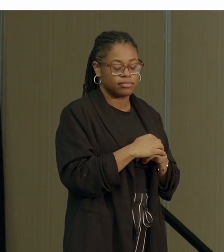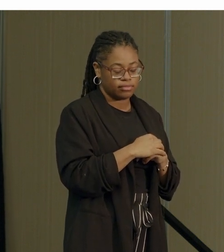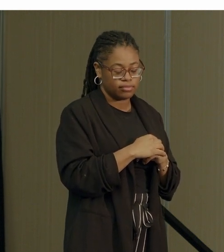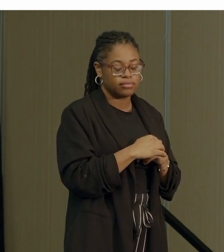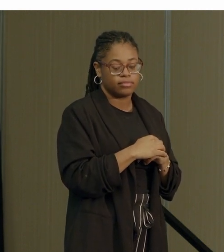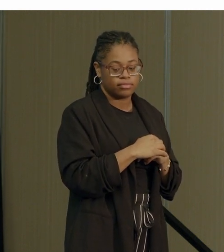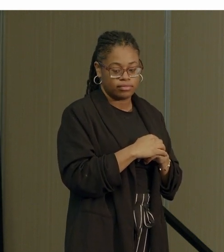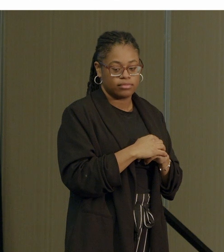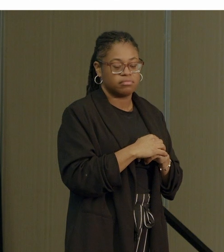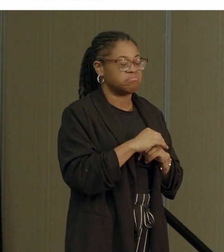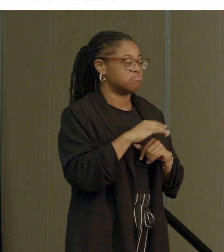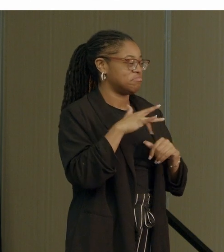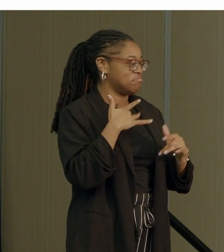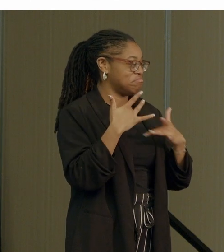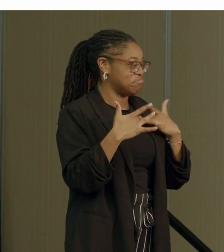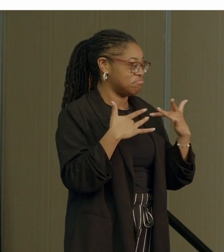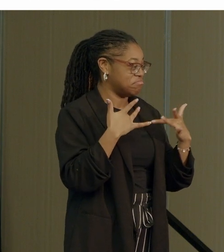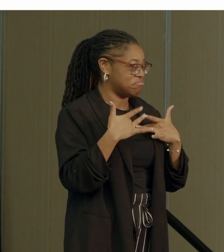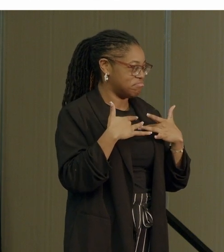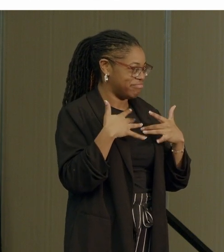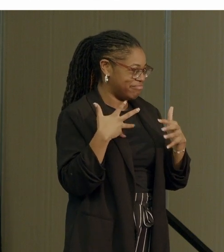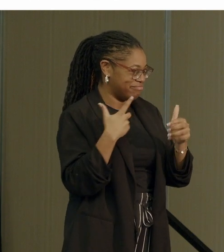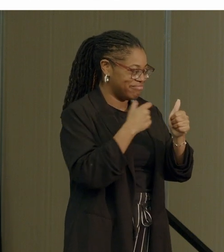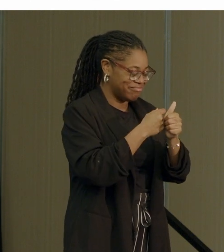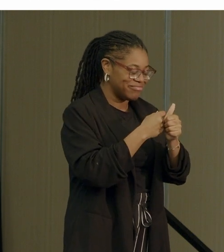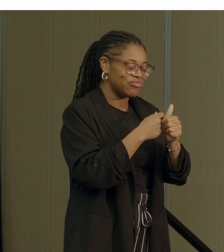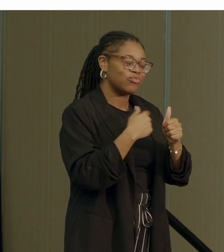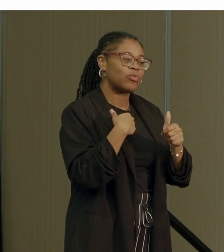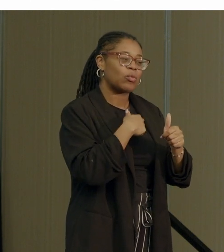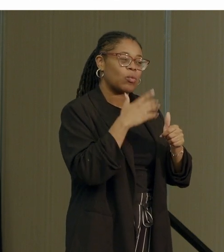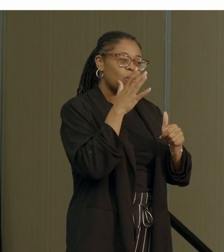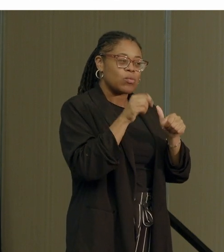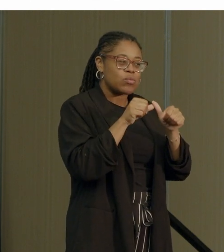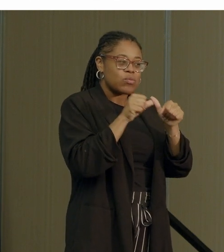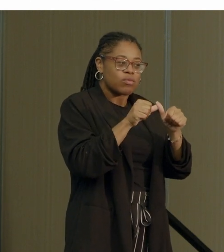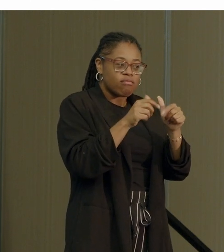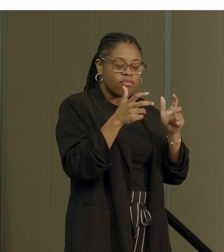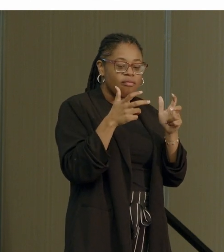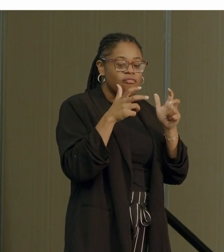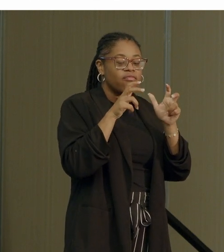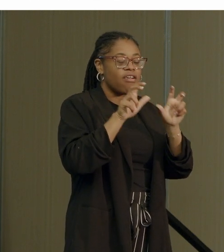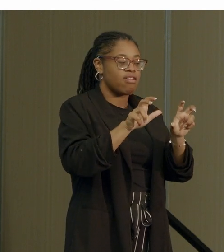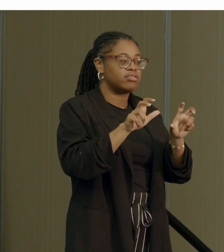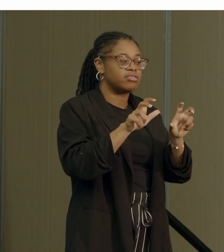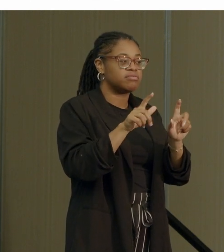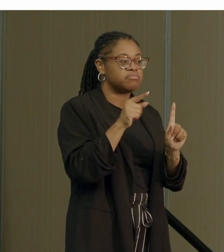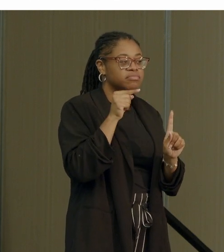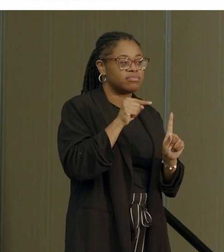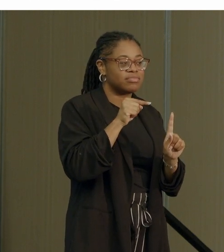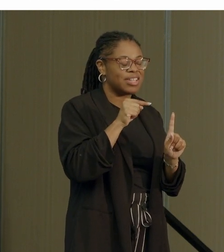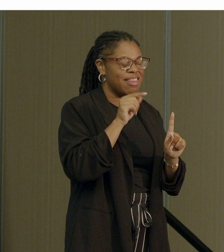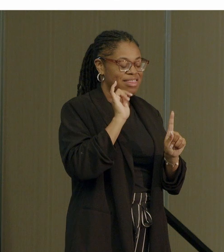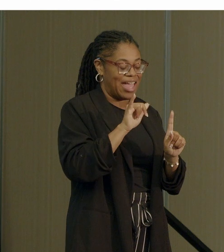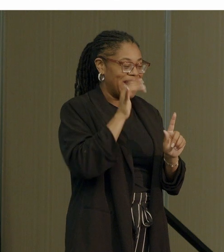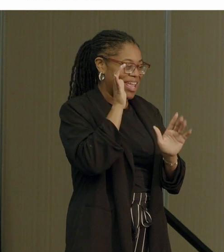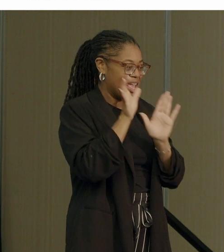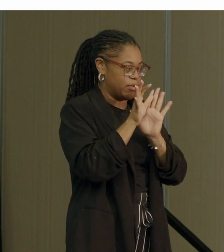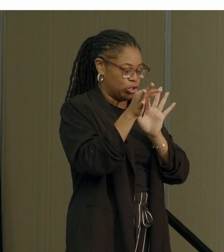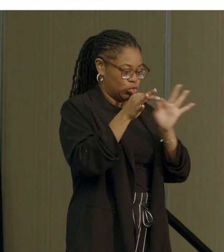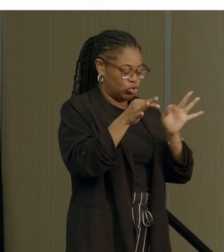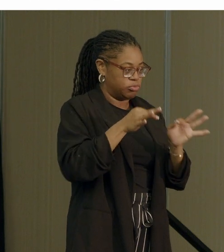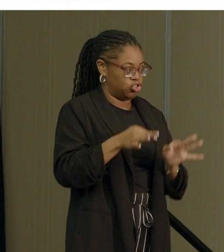Another very exciting update is we're continuing to invest on image descriptions